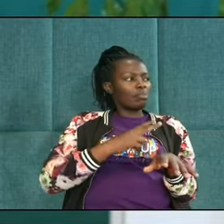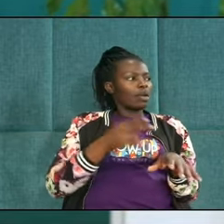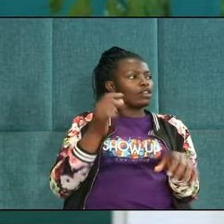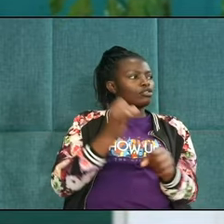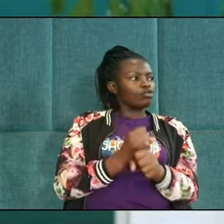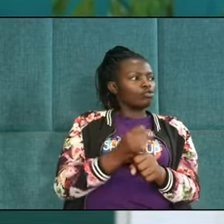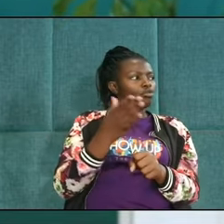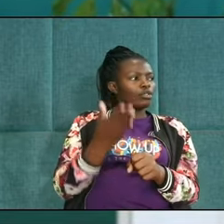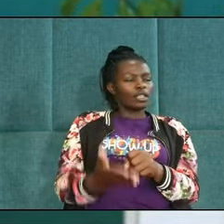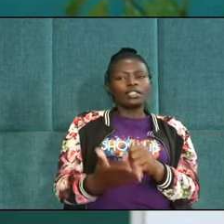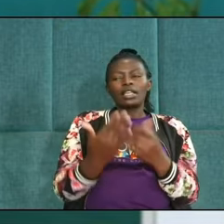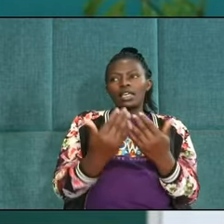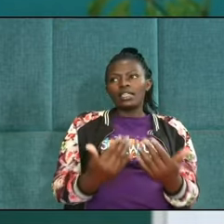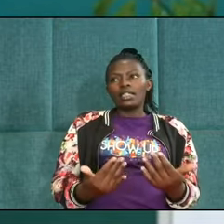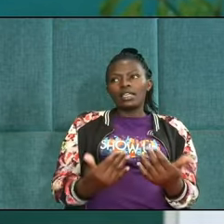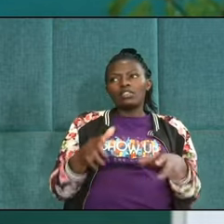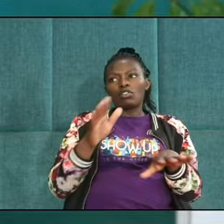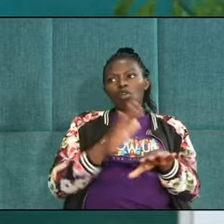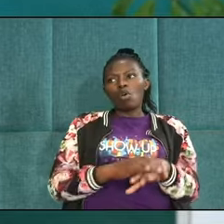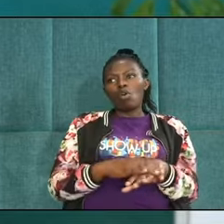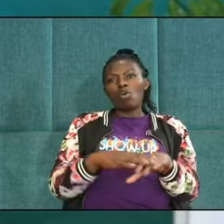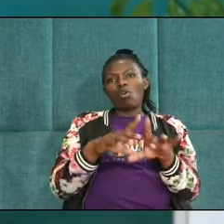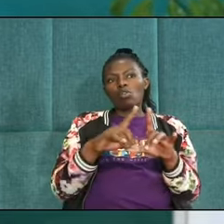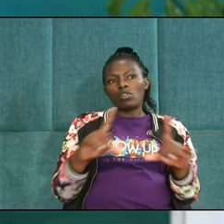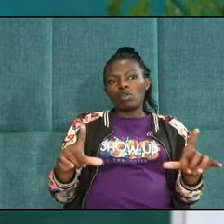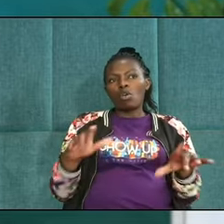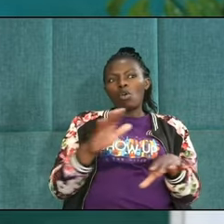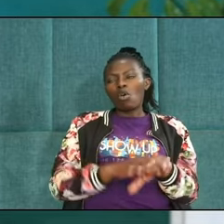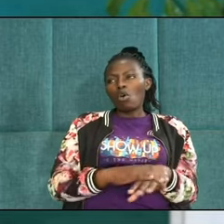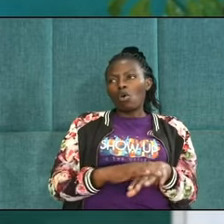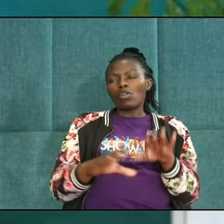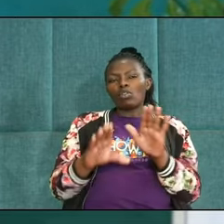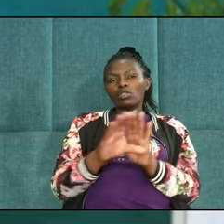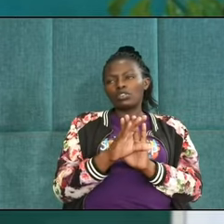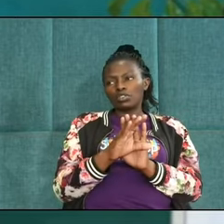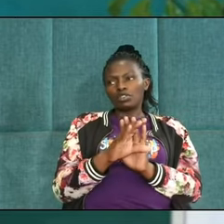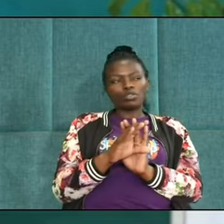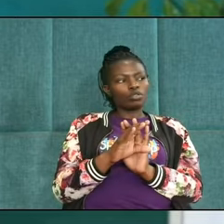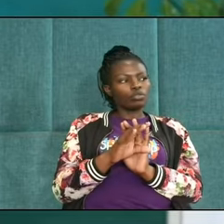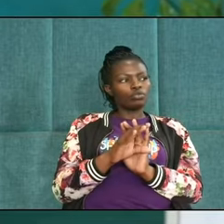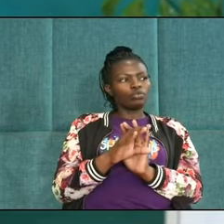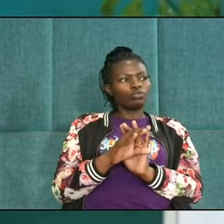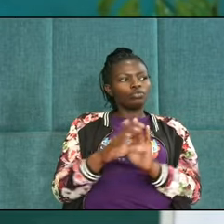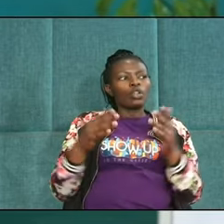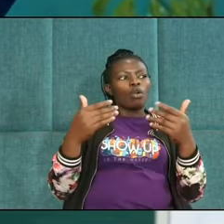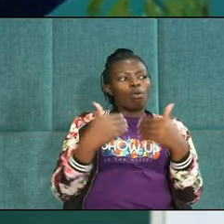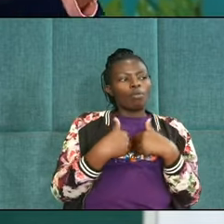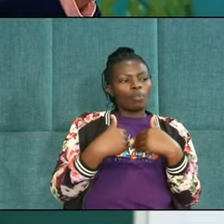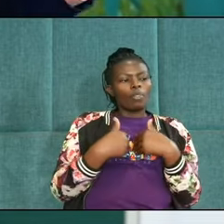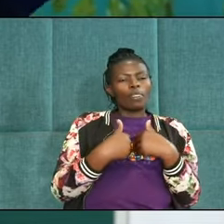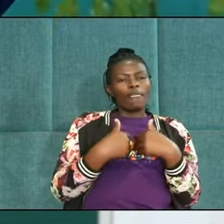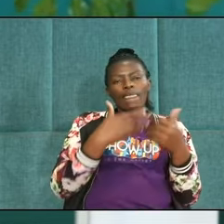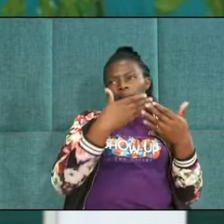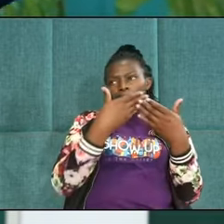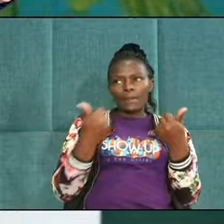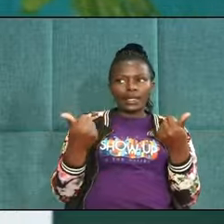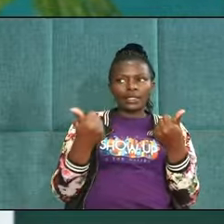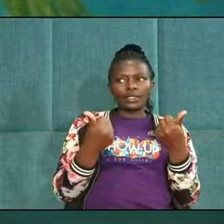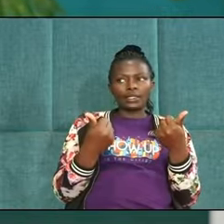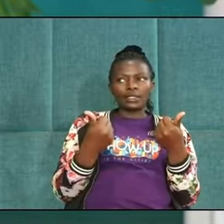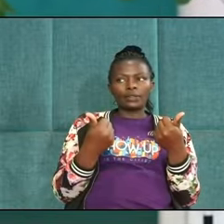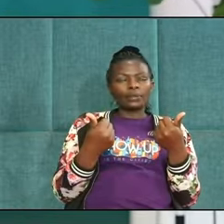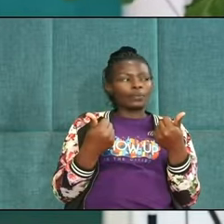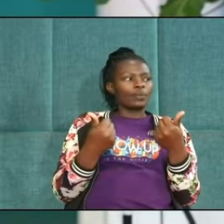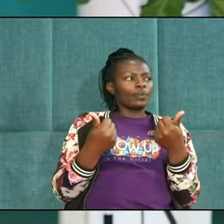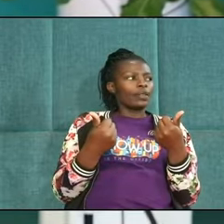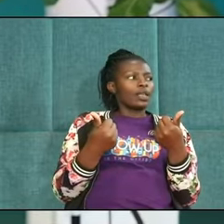requirements based on law, based on constitution, based on government, we have the best